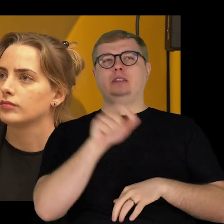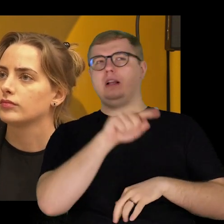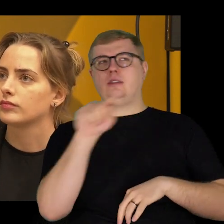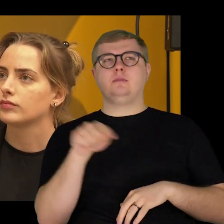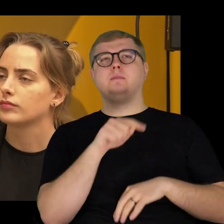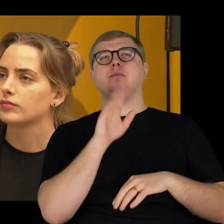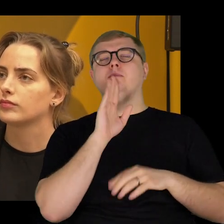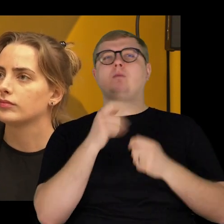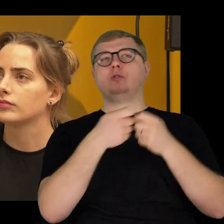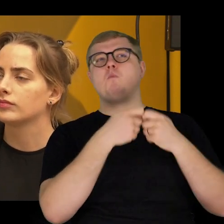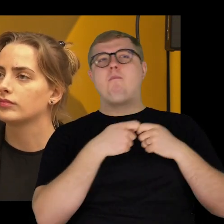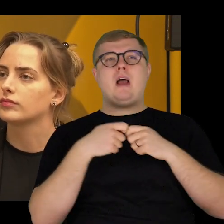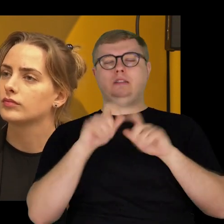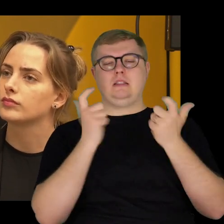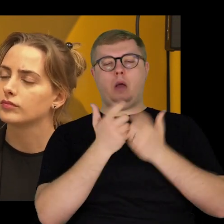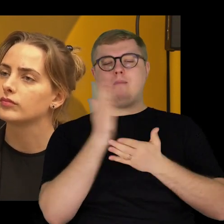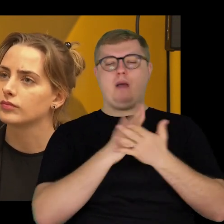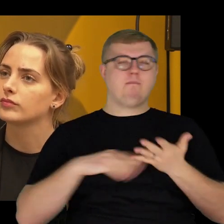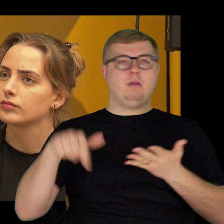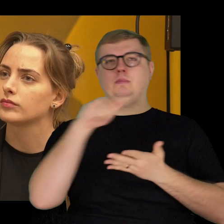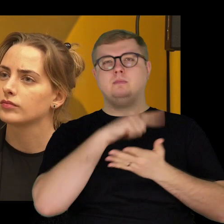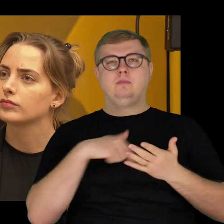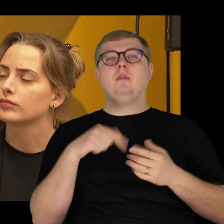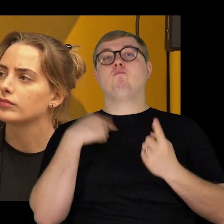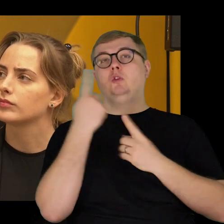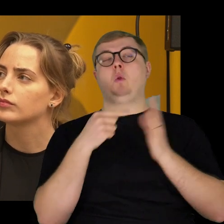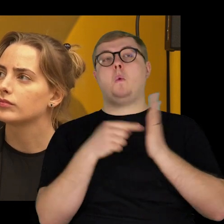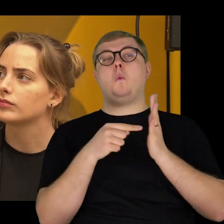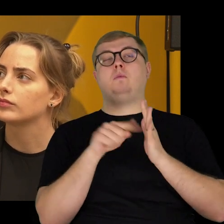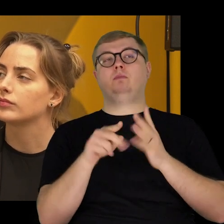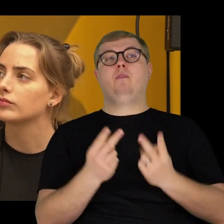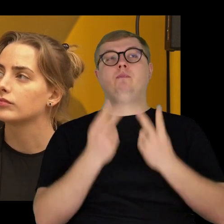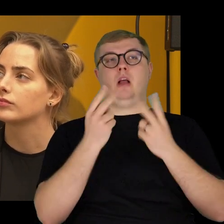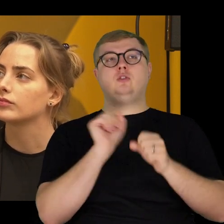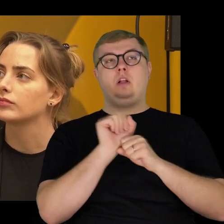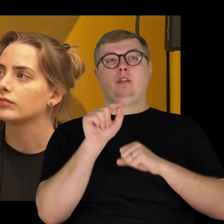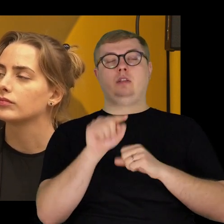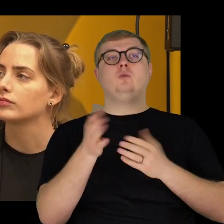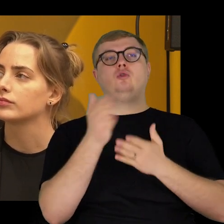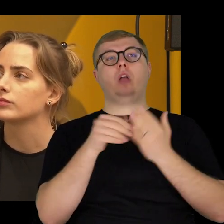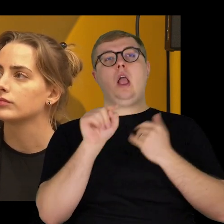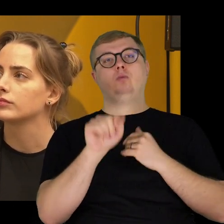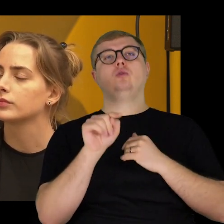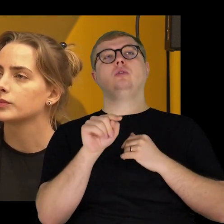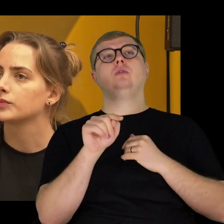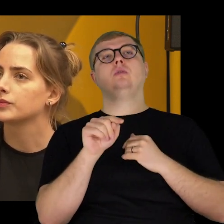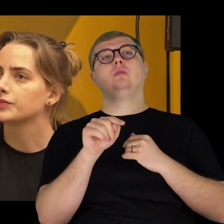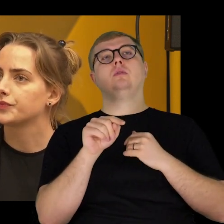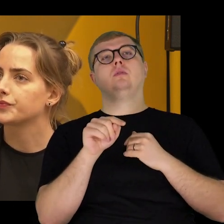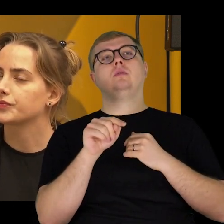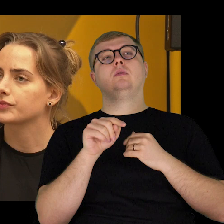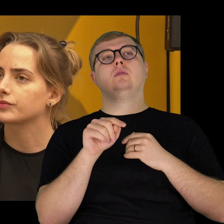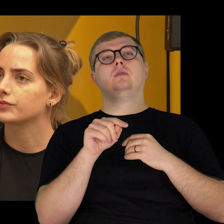individuals to collaborate around a map. And I think that, so that is what part of the kind of agenda was within this